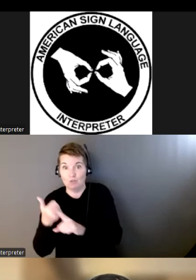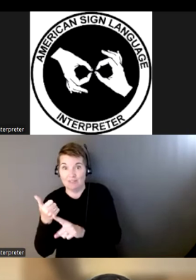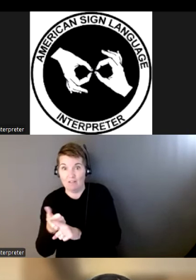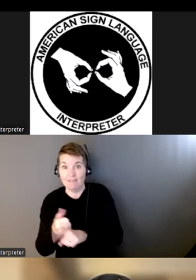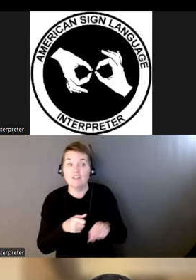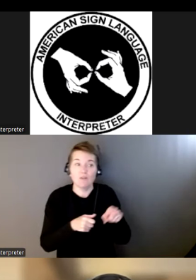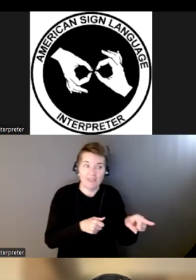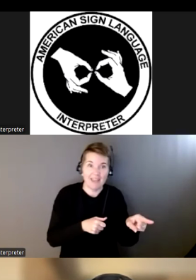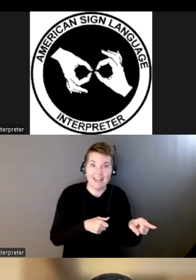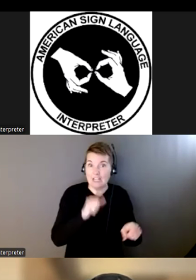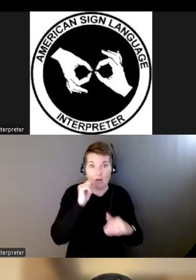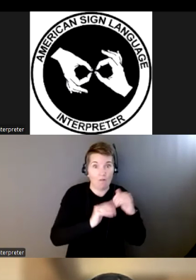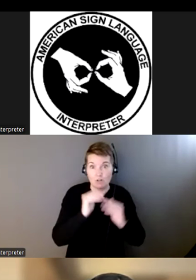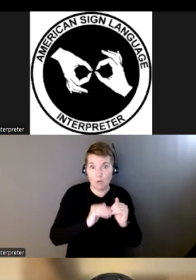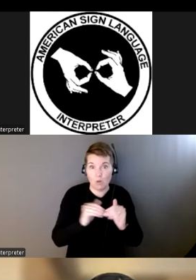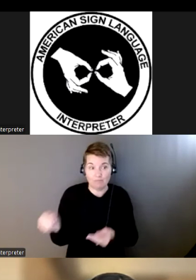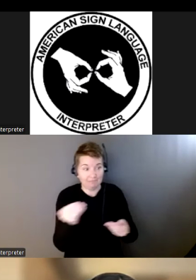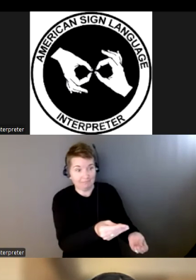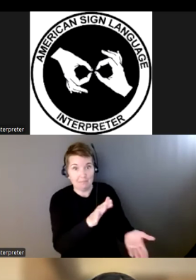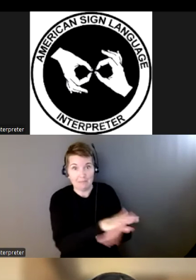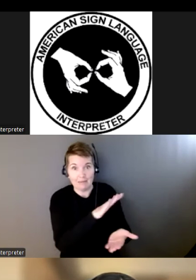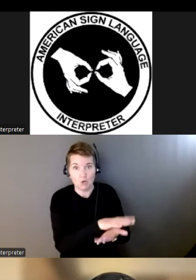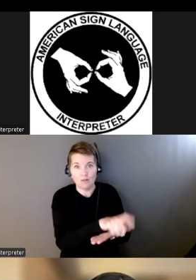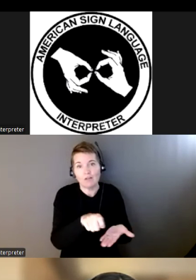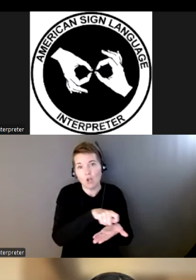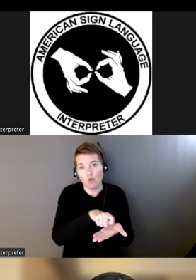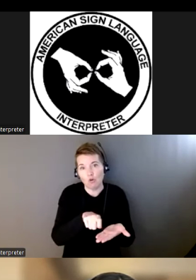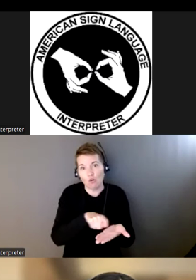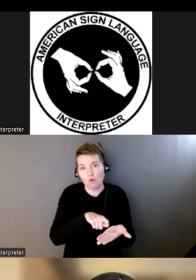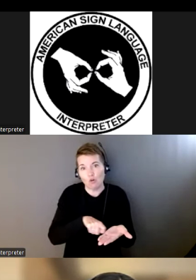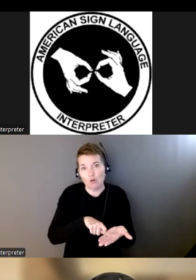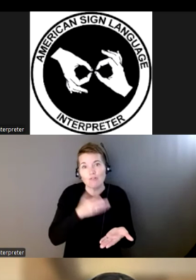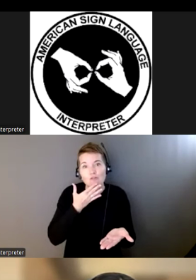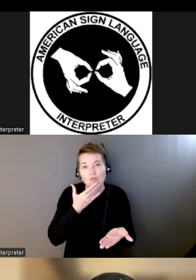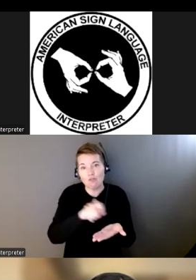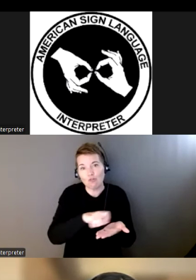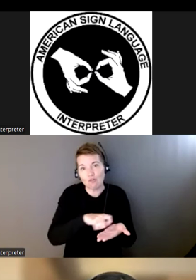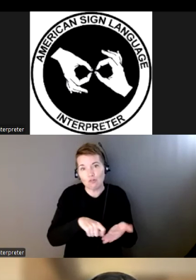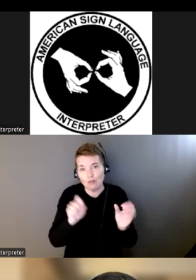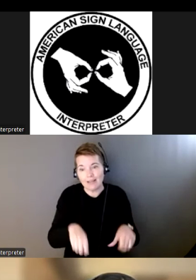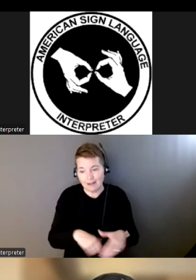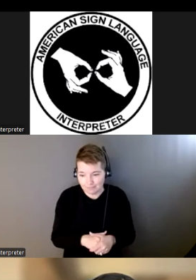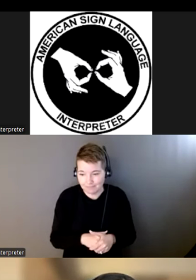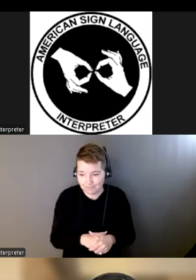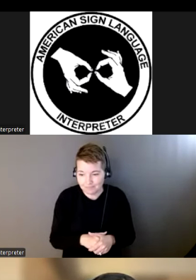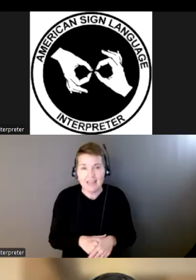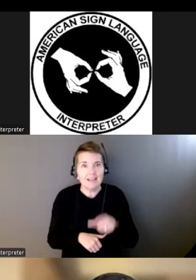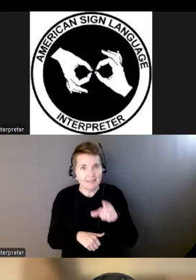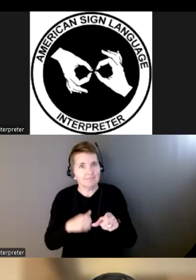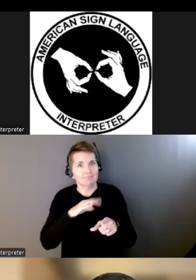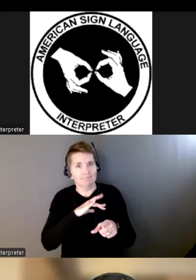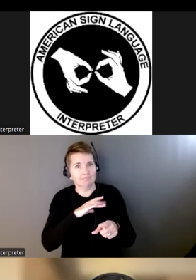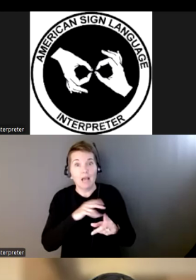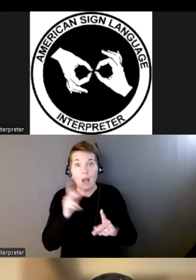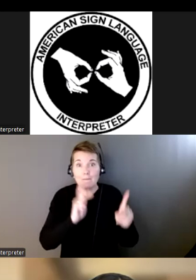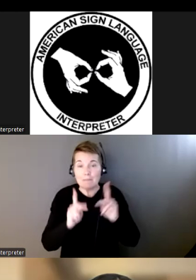comfortable creating an artwork from scratch. This mindset also allowed for drop-in participants at the library